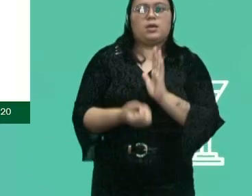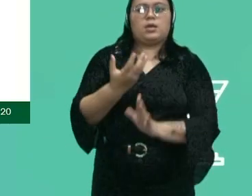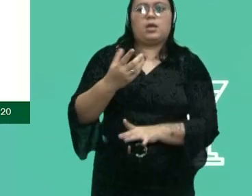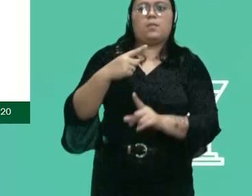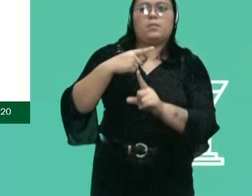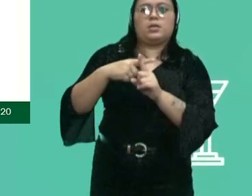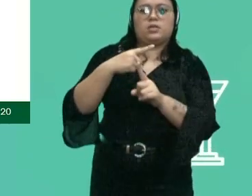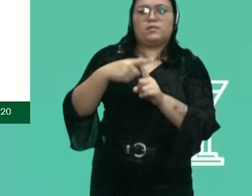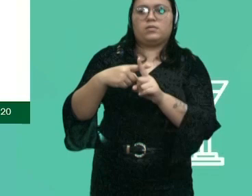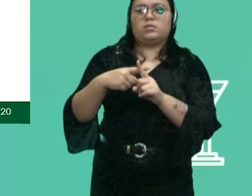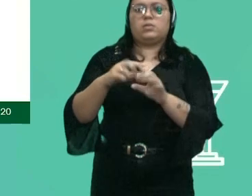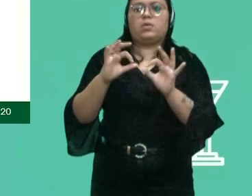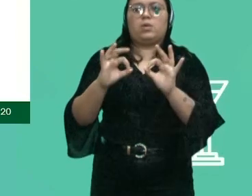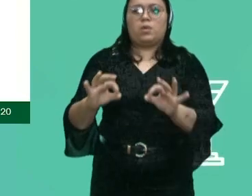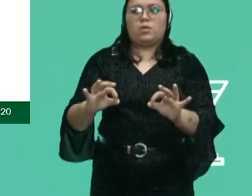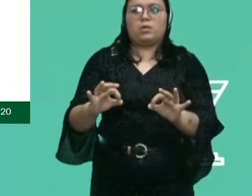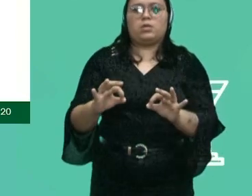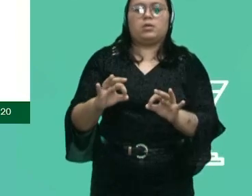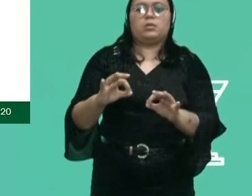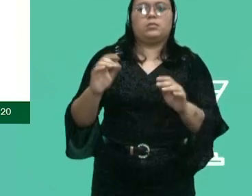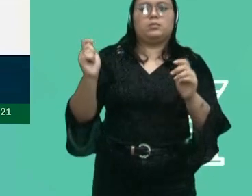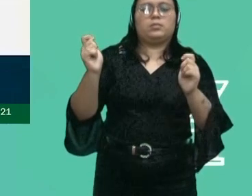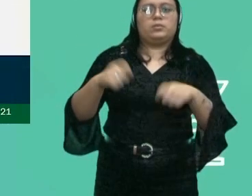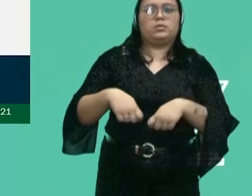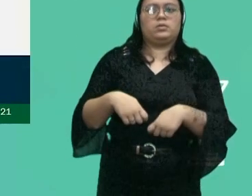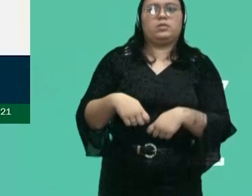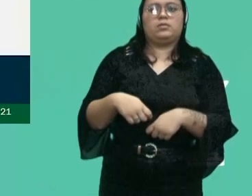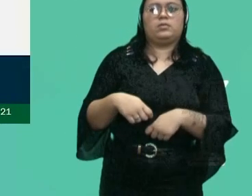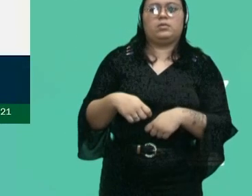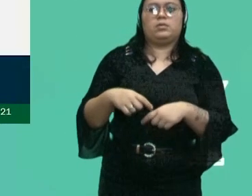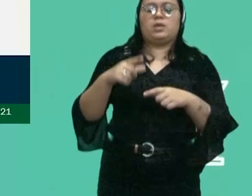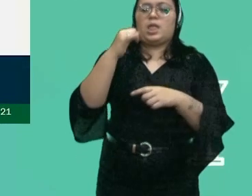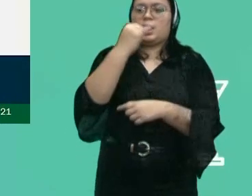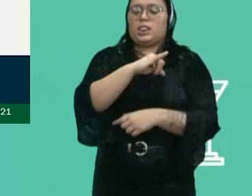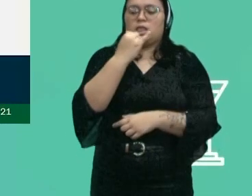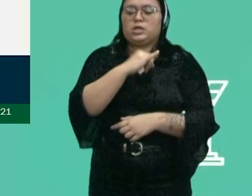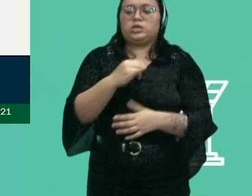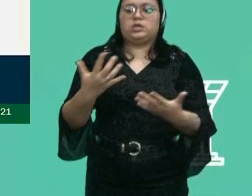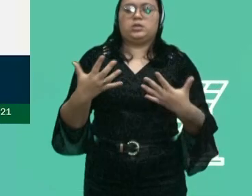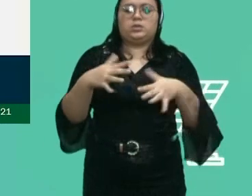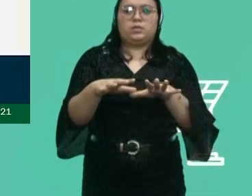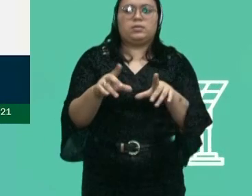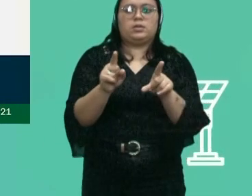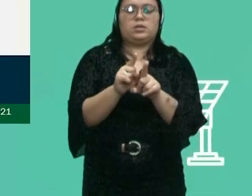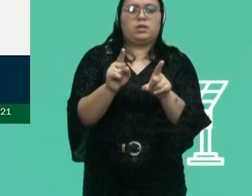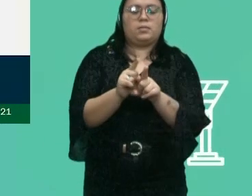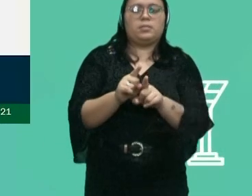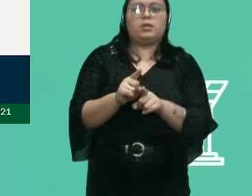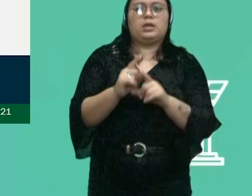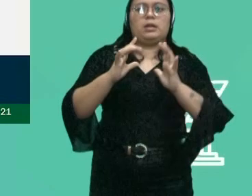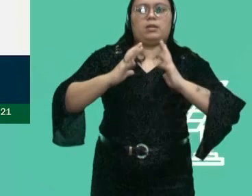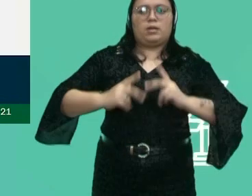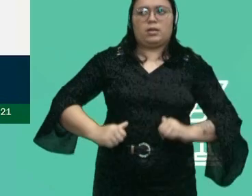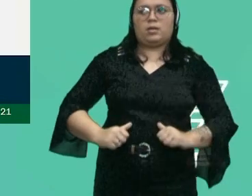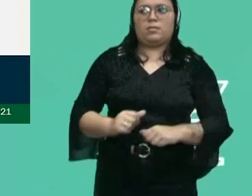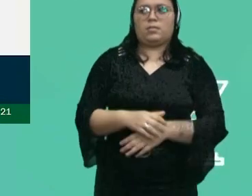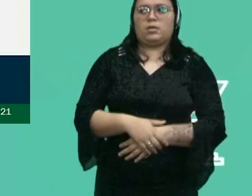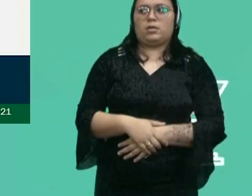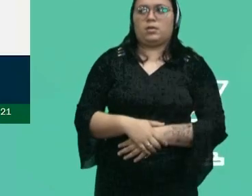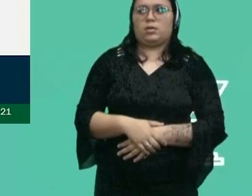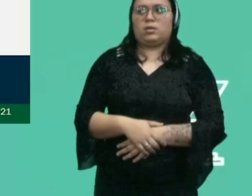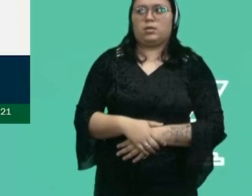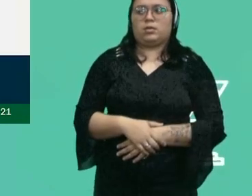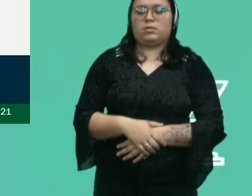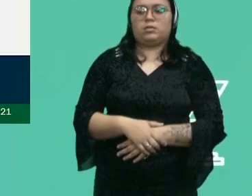sustainable, equitable, clean energy economy? So there we have much information available on the website.